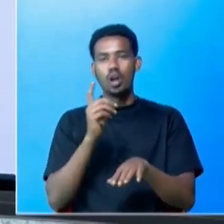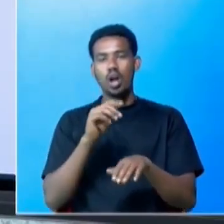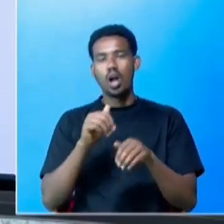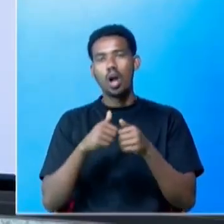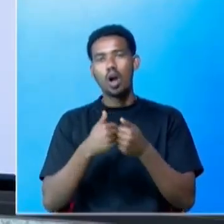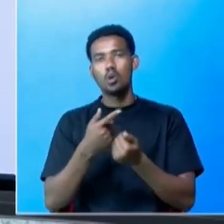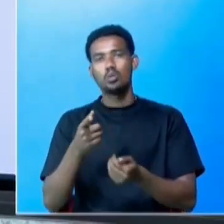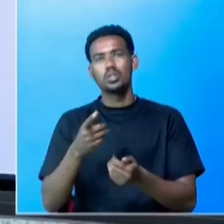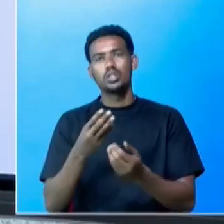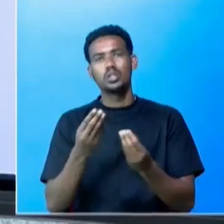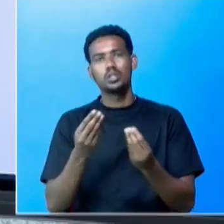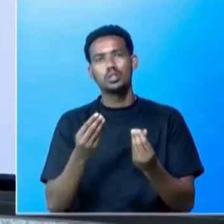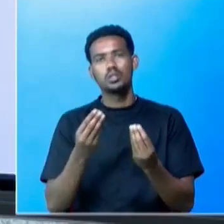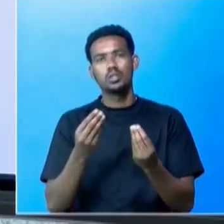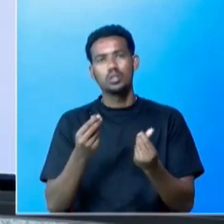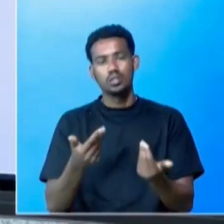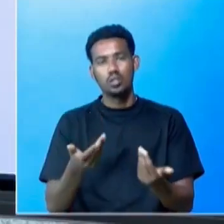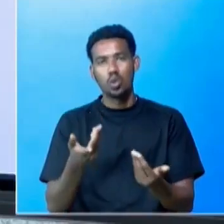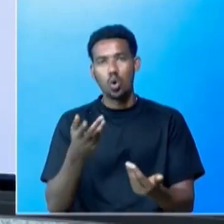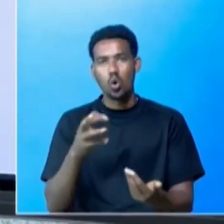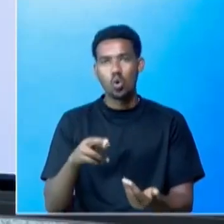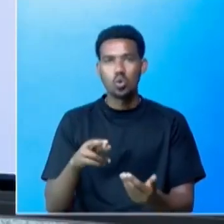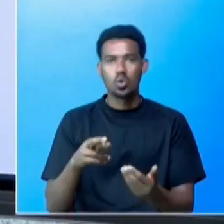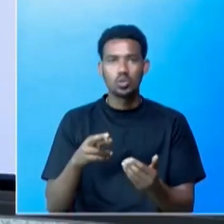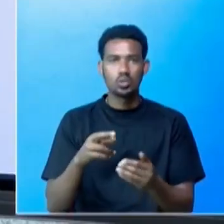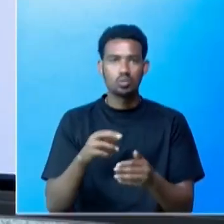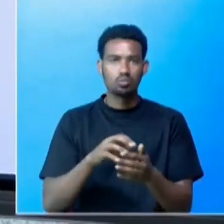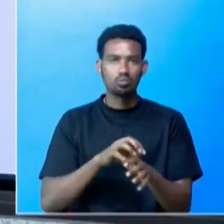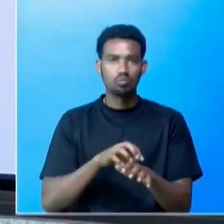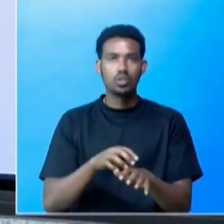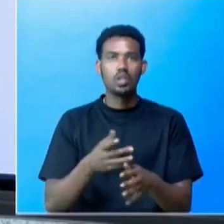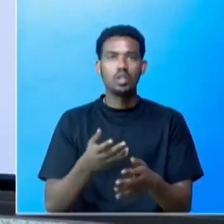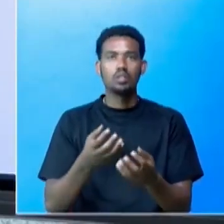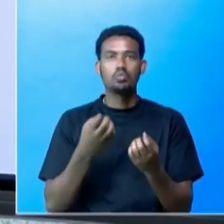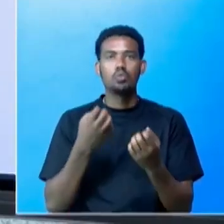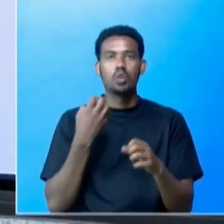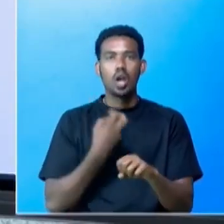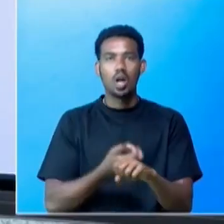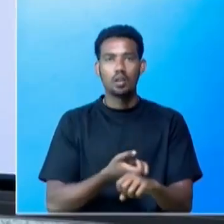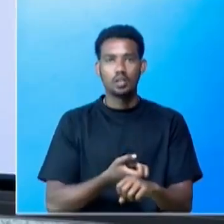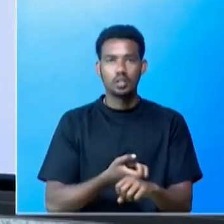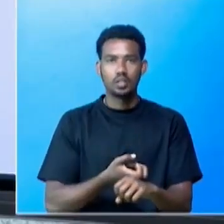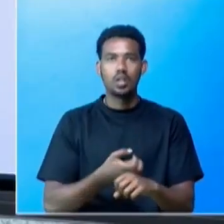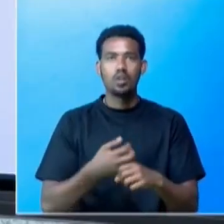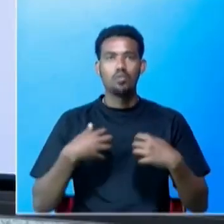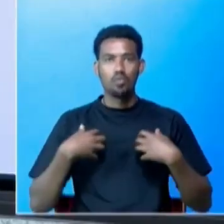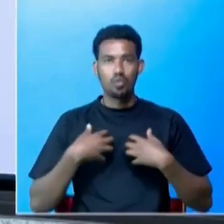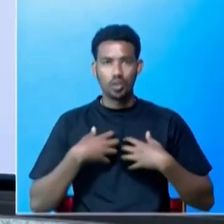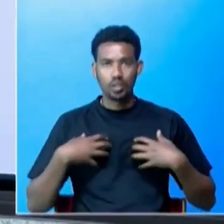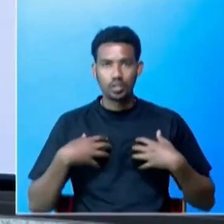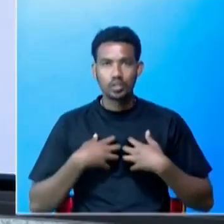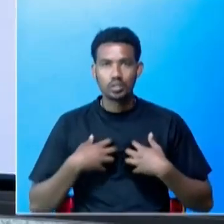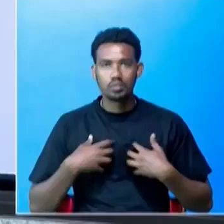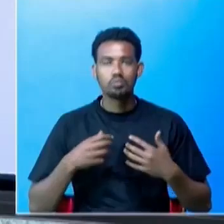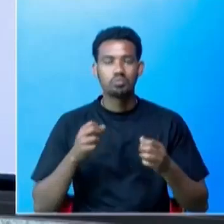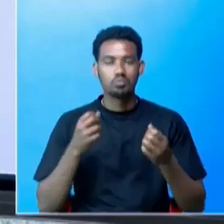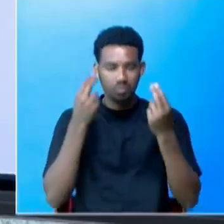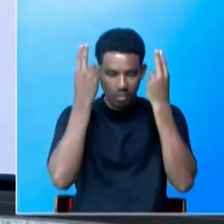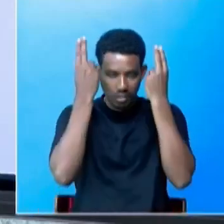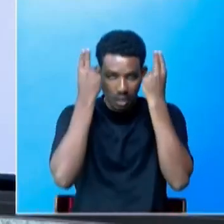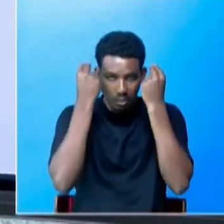soft, and for example, we can say rough. For example, for animals, for maybe rabbit, cats, you can